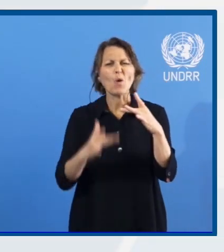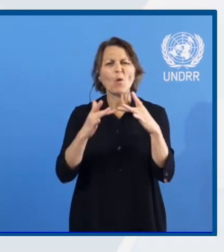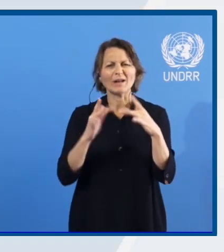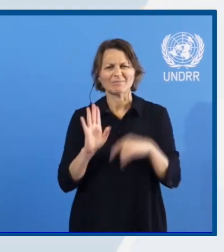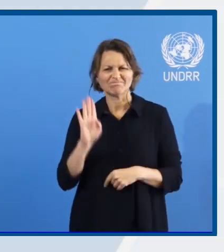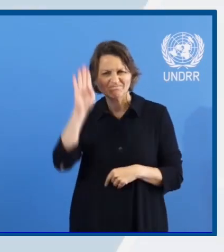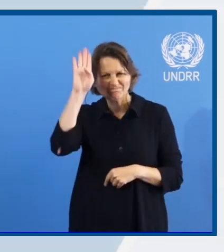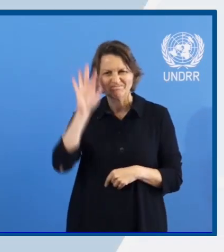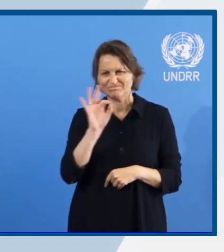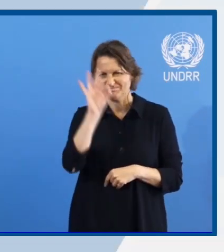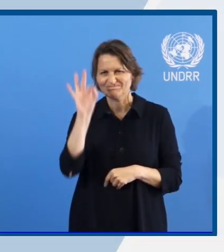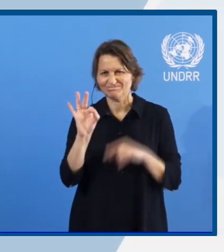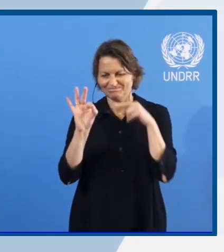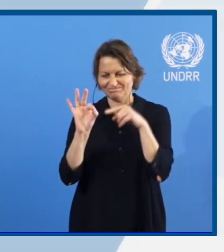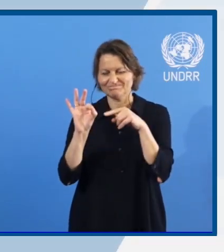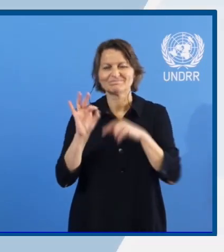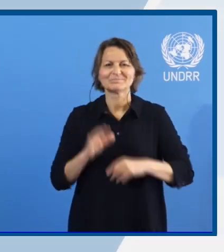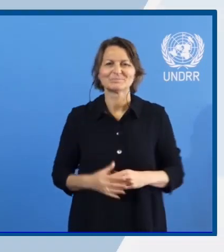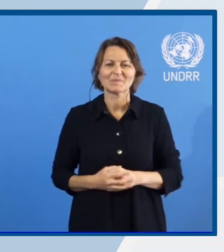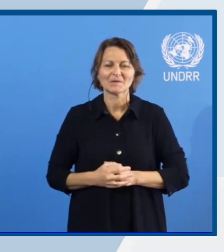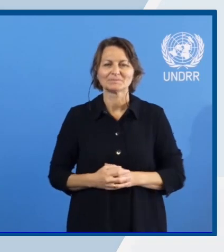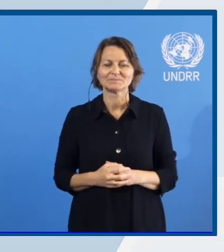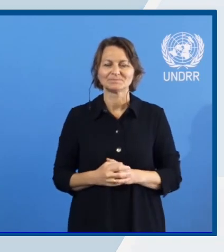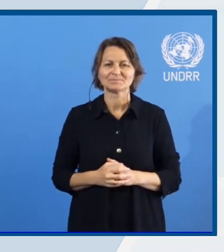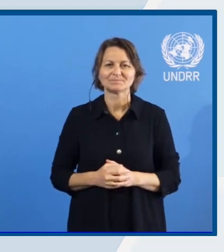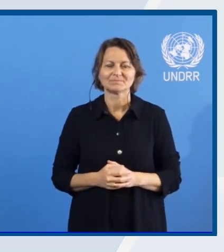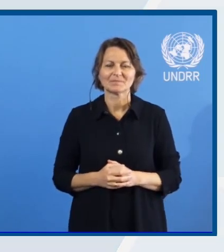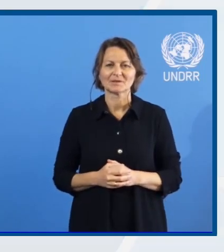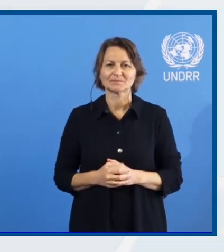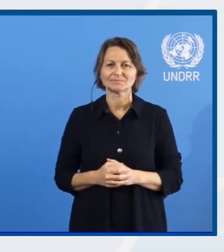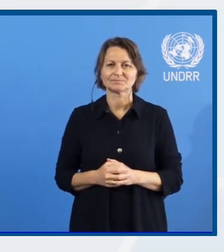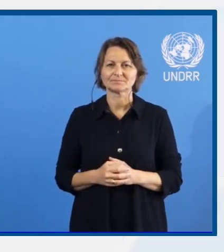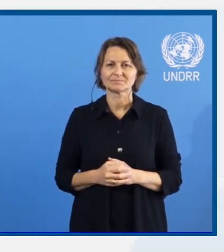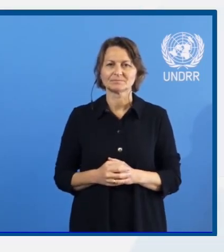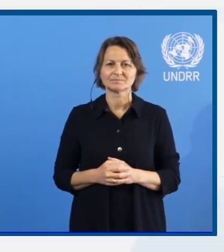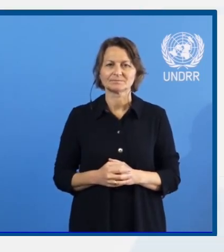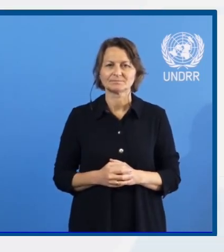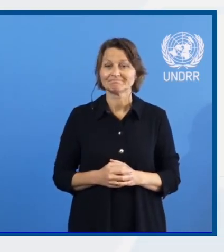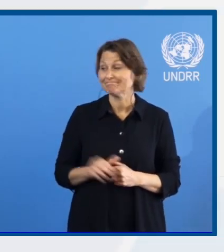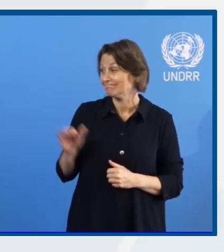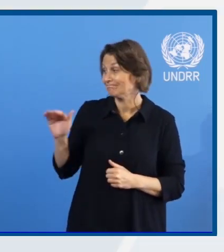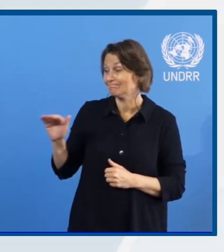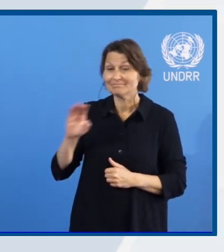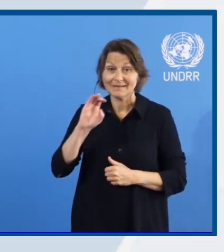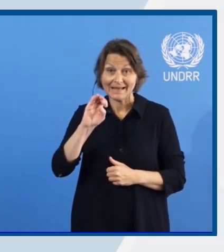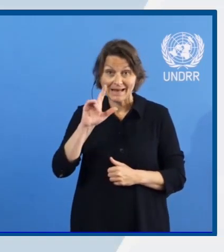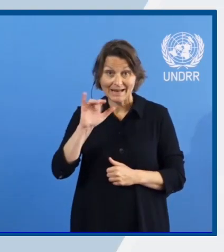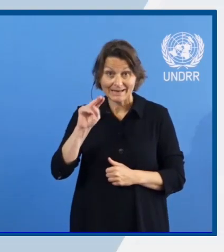that has come in is, and maybe I can ask Elena for your view on this.